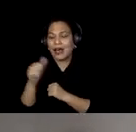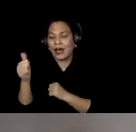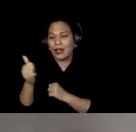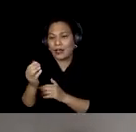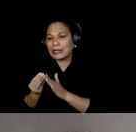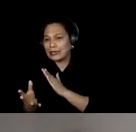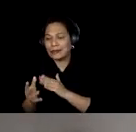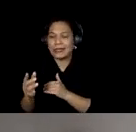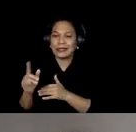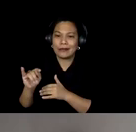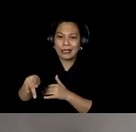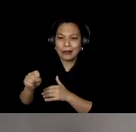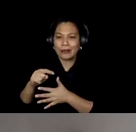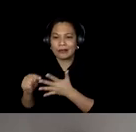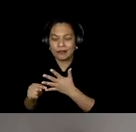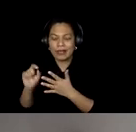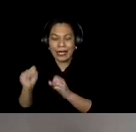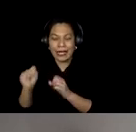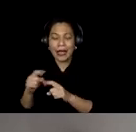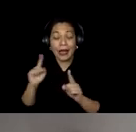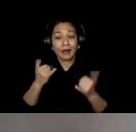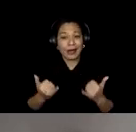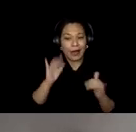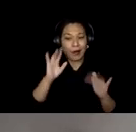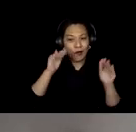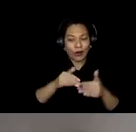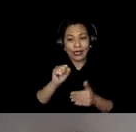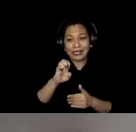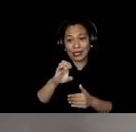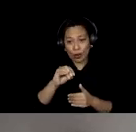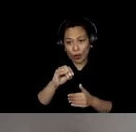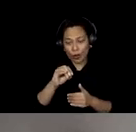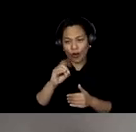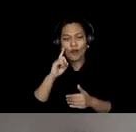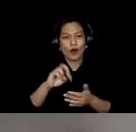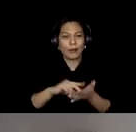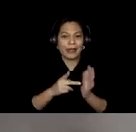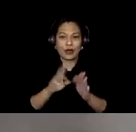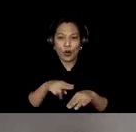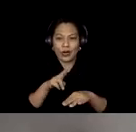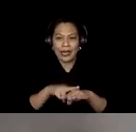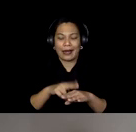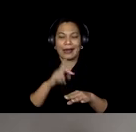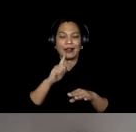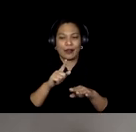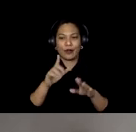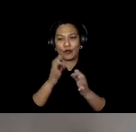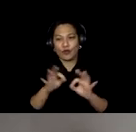wanted to get into that. But we're gonna focus on SEO, which is all about organic free search.